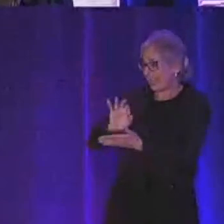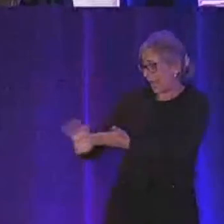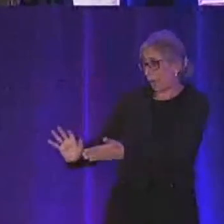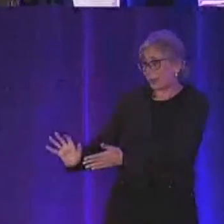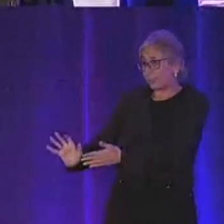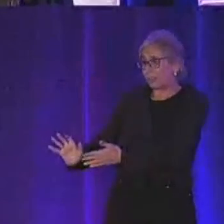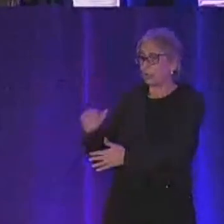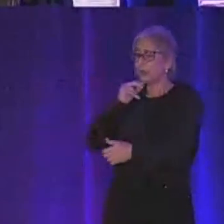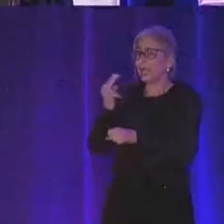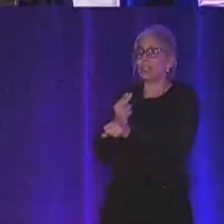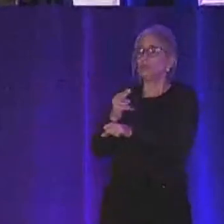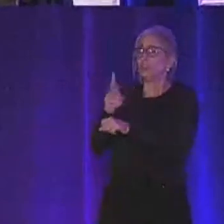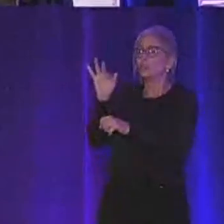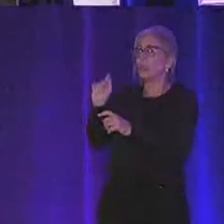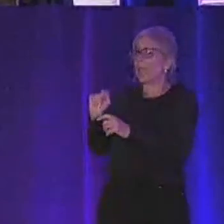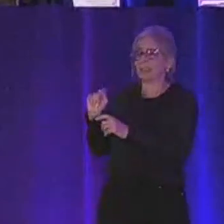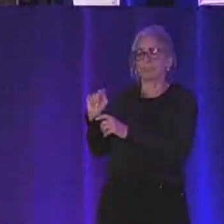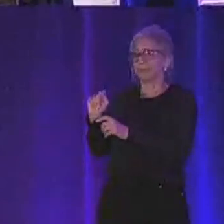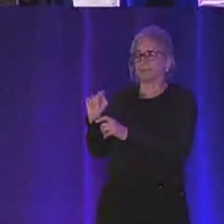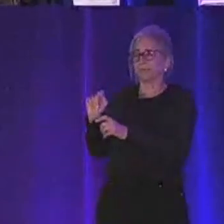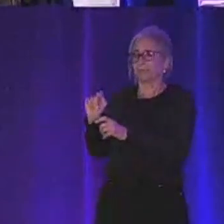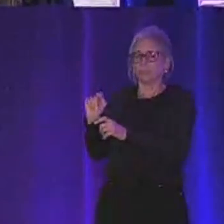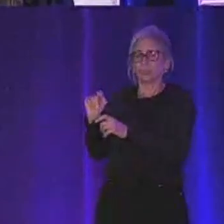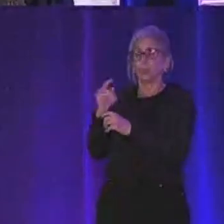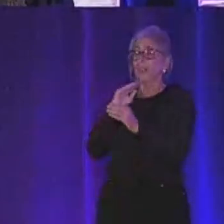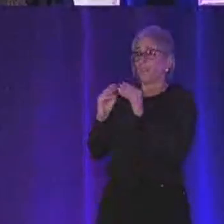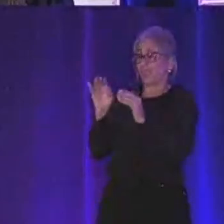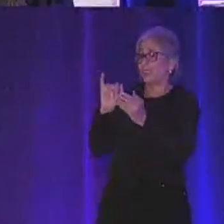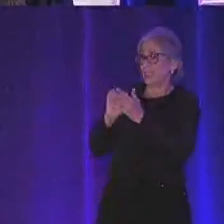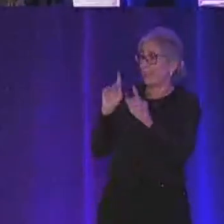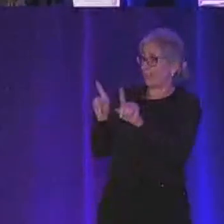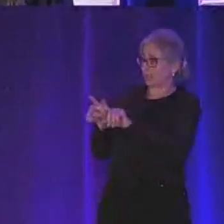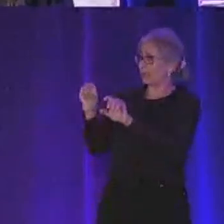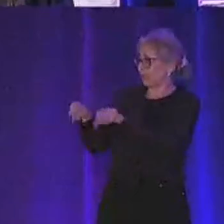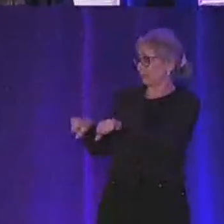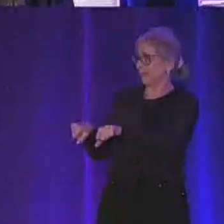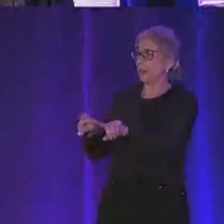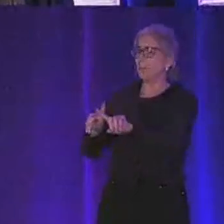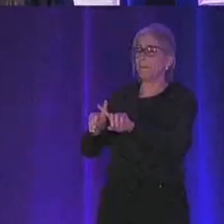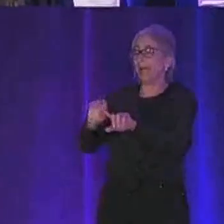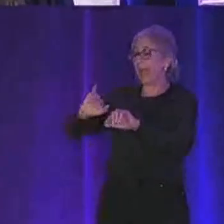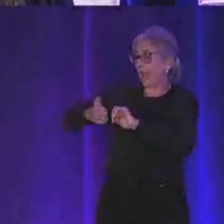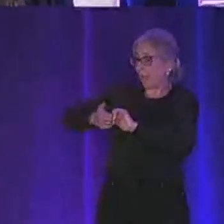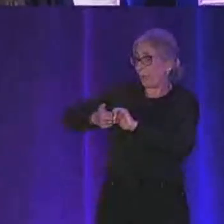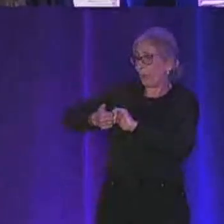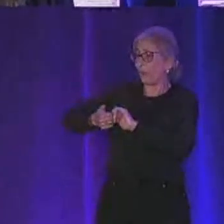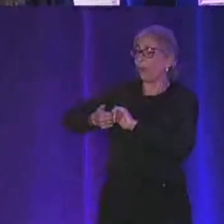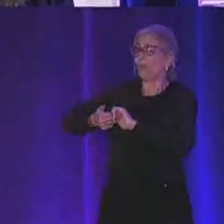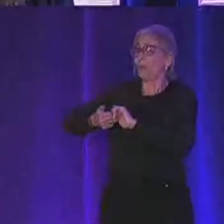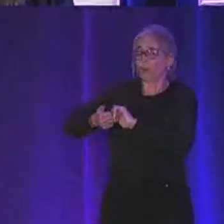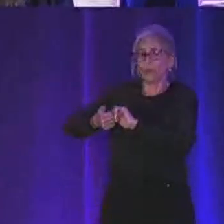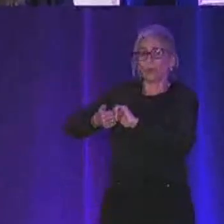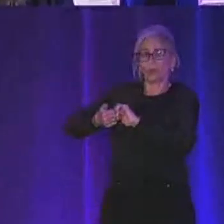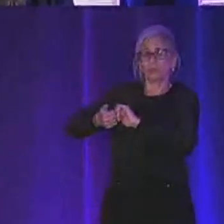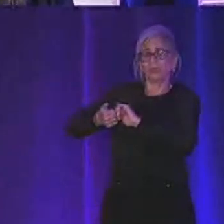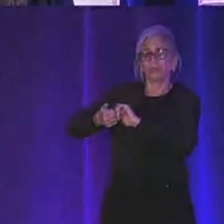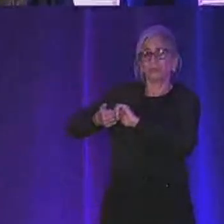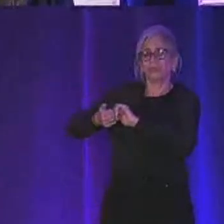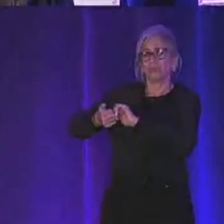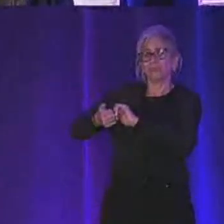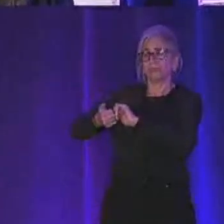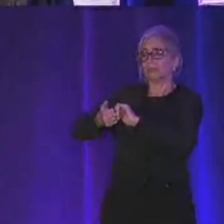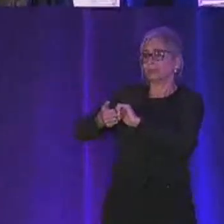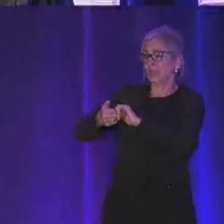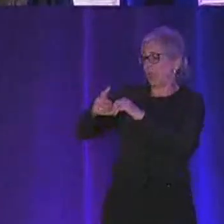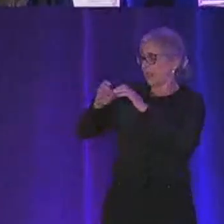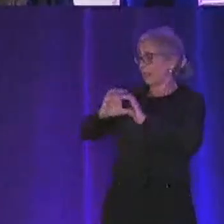because we're not using React on the client. We can fix that as well by interspersing like client and server